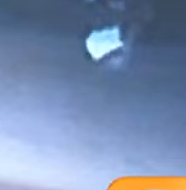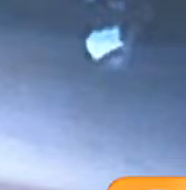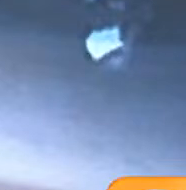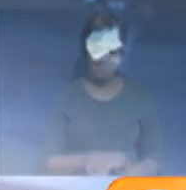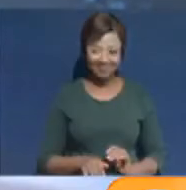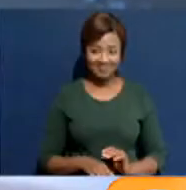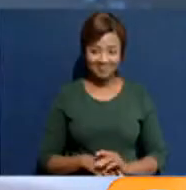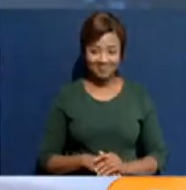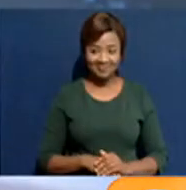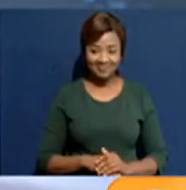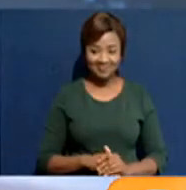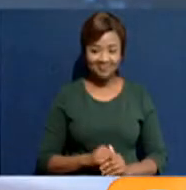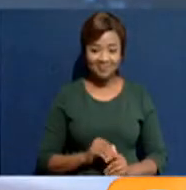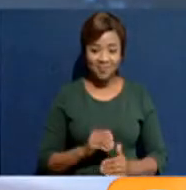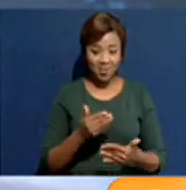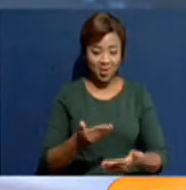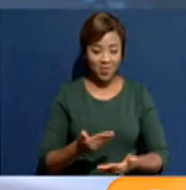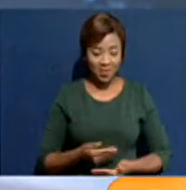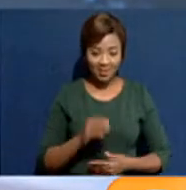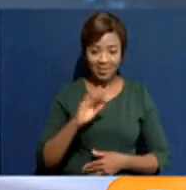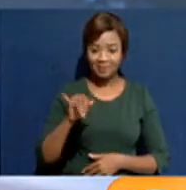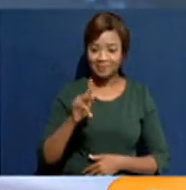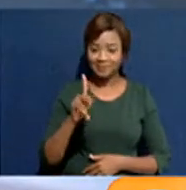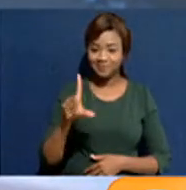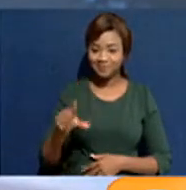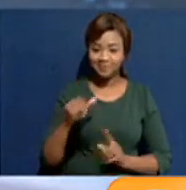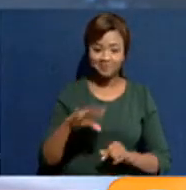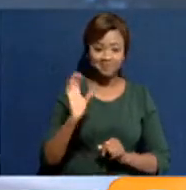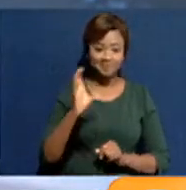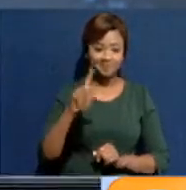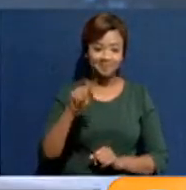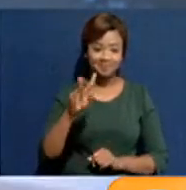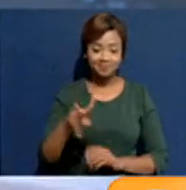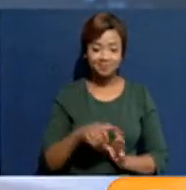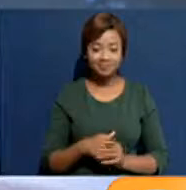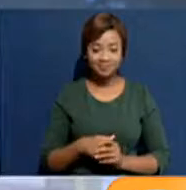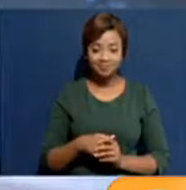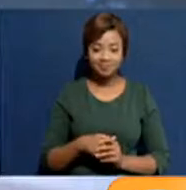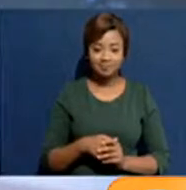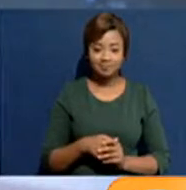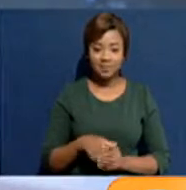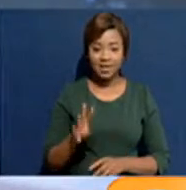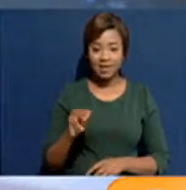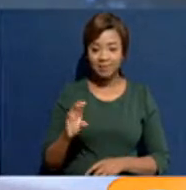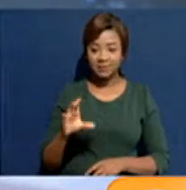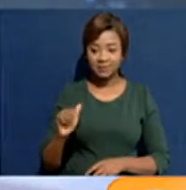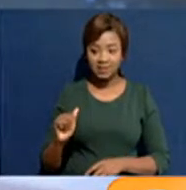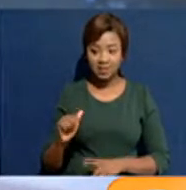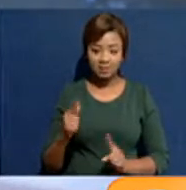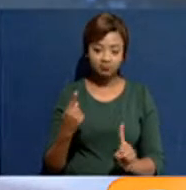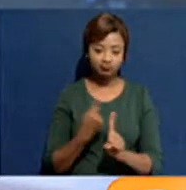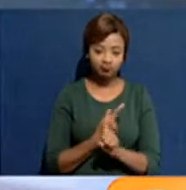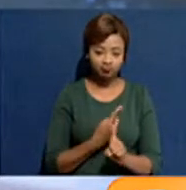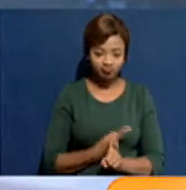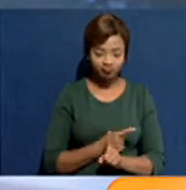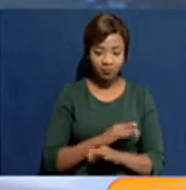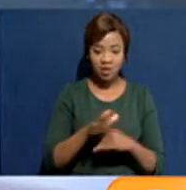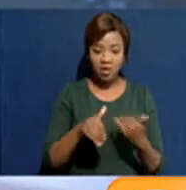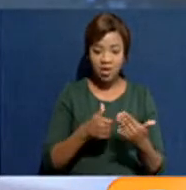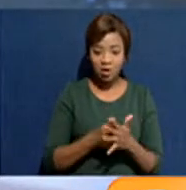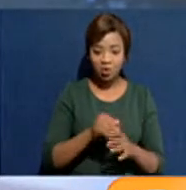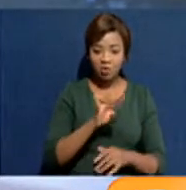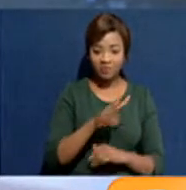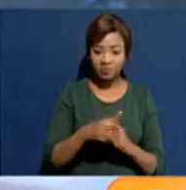Back to Jeff Koinange live here at Citizen Television. Now, county assembly members across the 47 devolved units have threatened